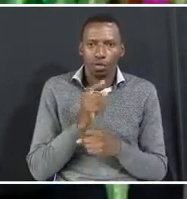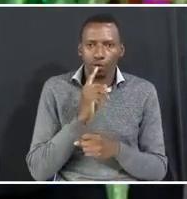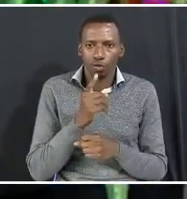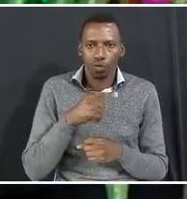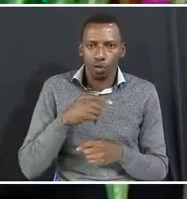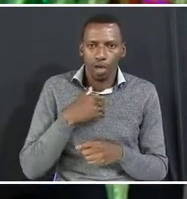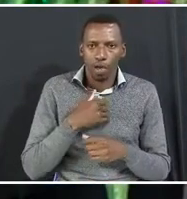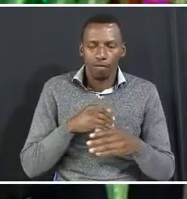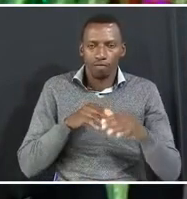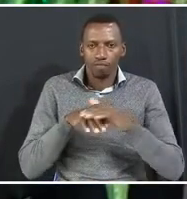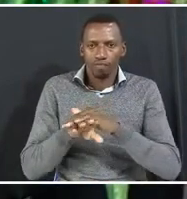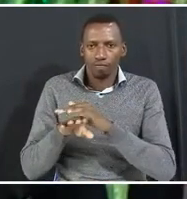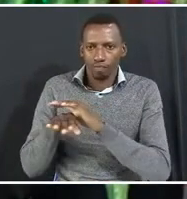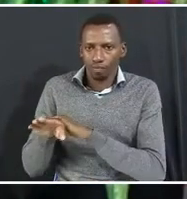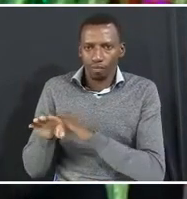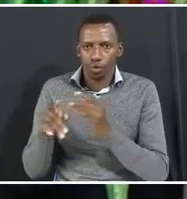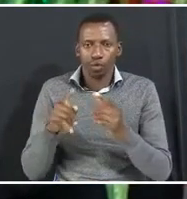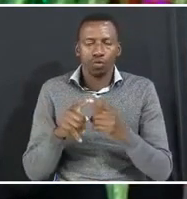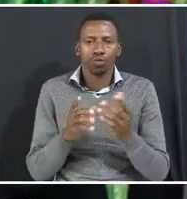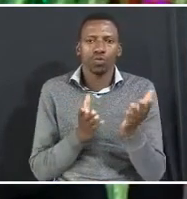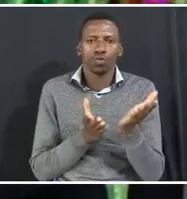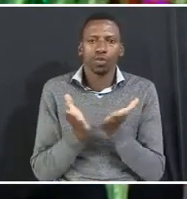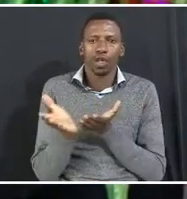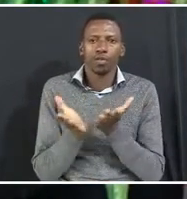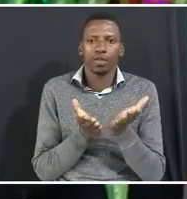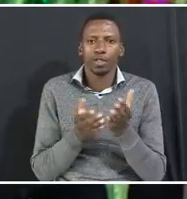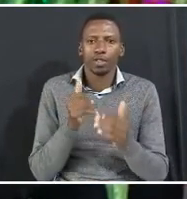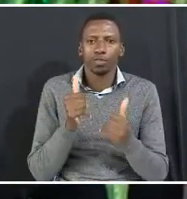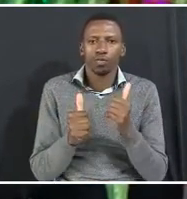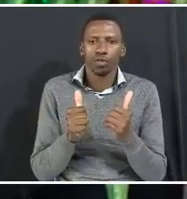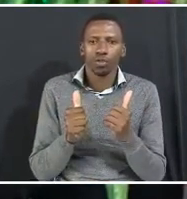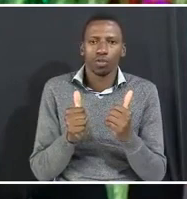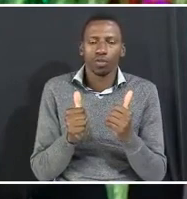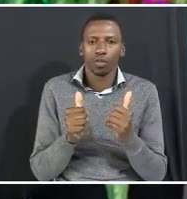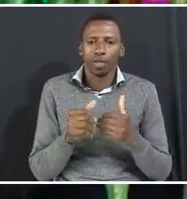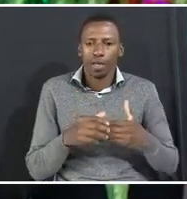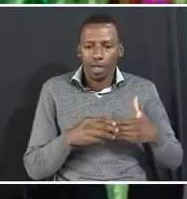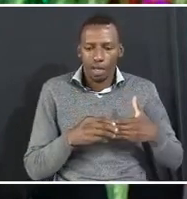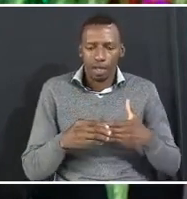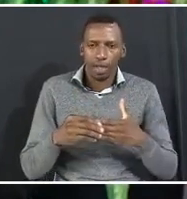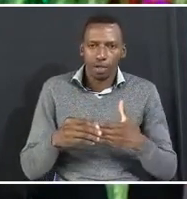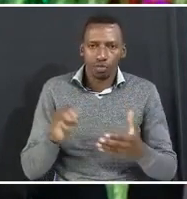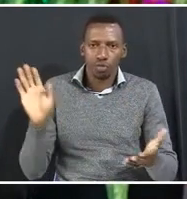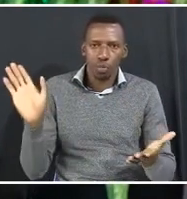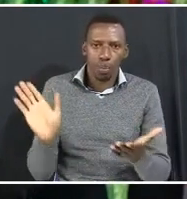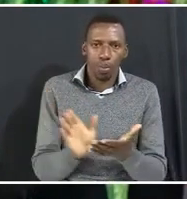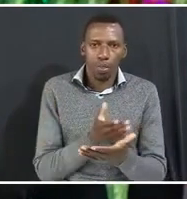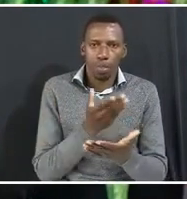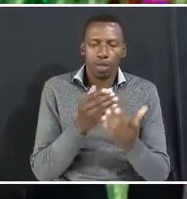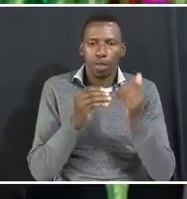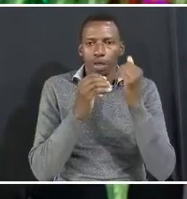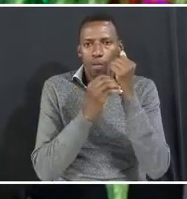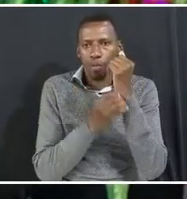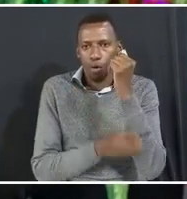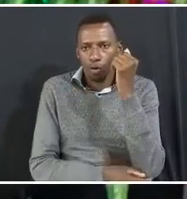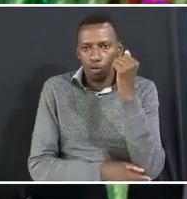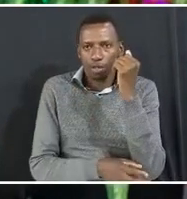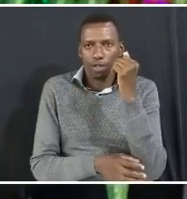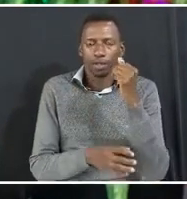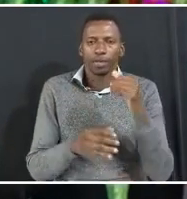access to services that contribute towards the alleviation of poverty in and prevention